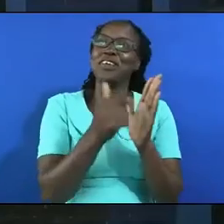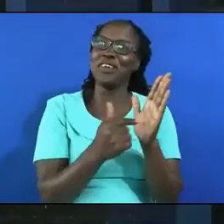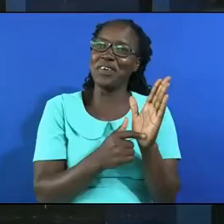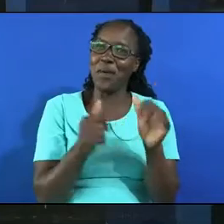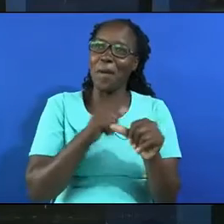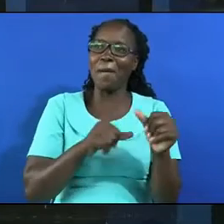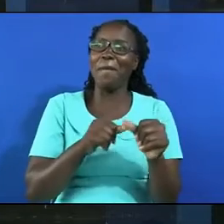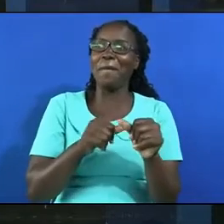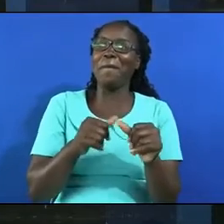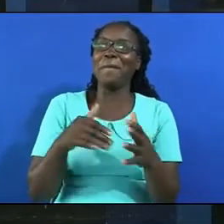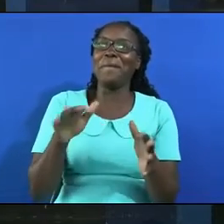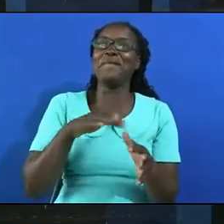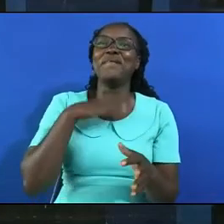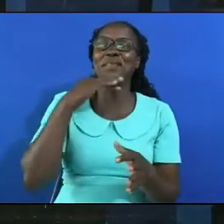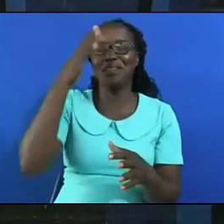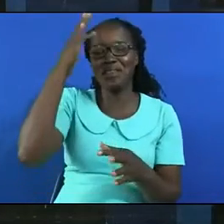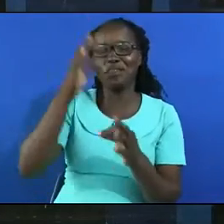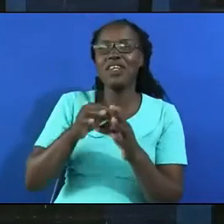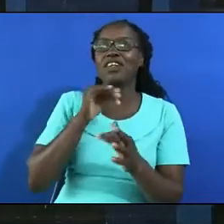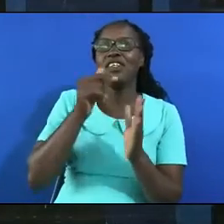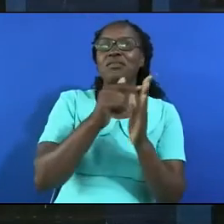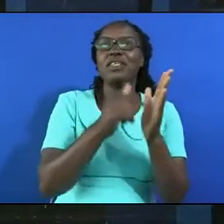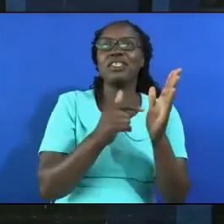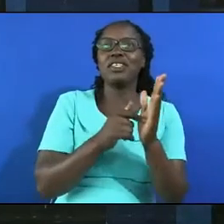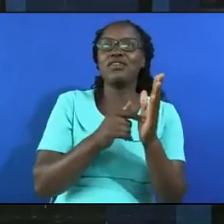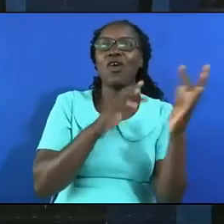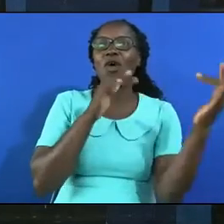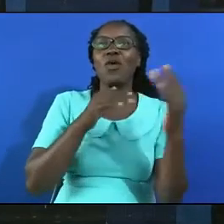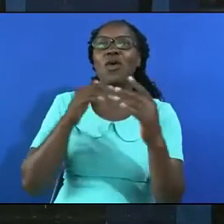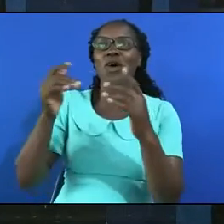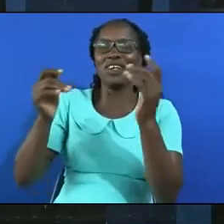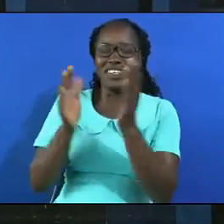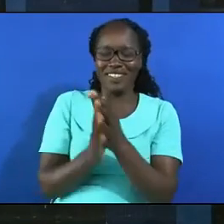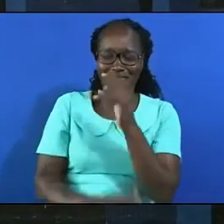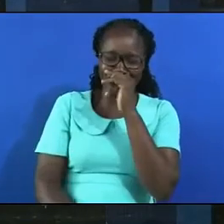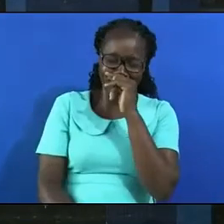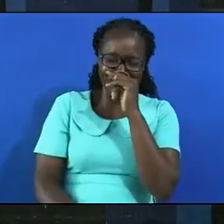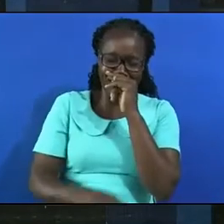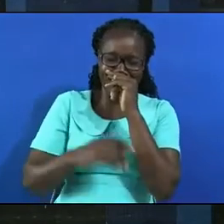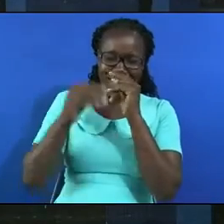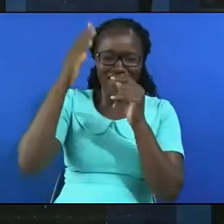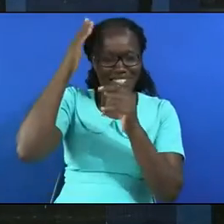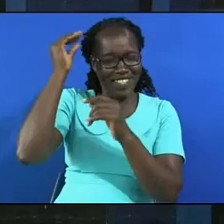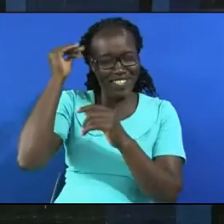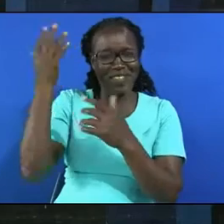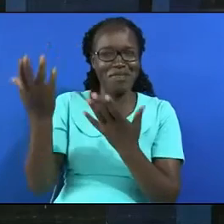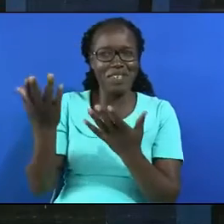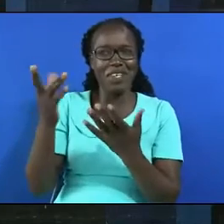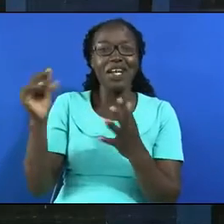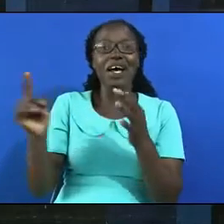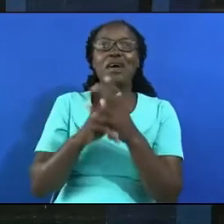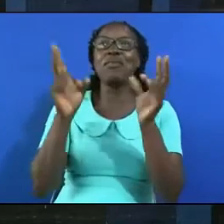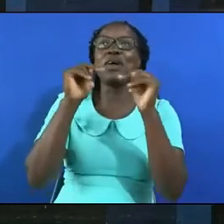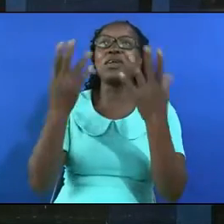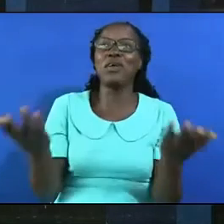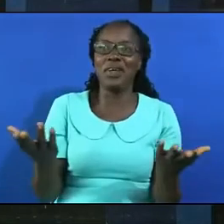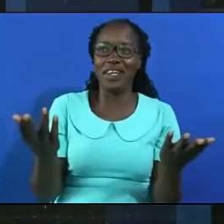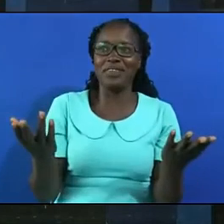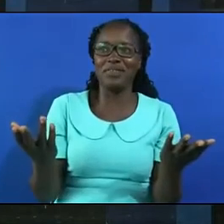martyrs. You will not be even listed among war heroes in Somalia. You will appear nowhere. Are we